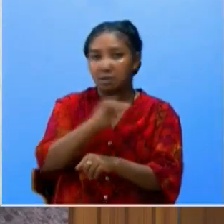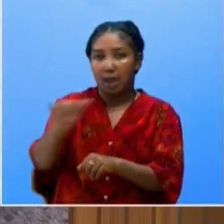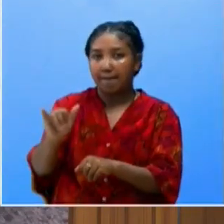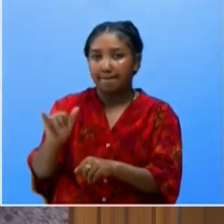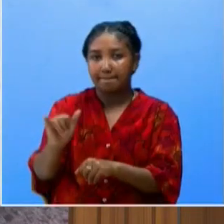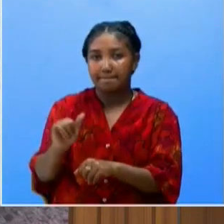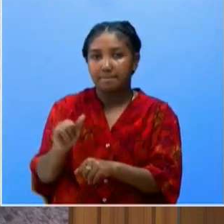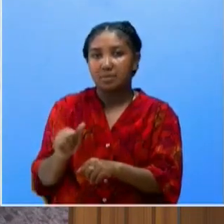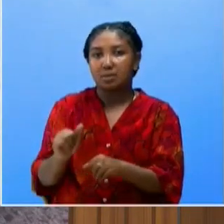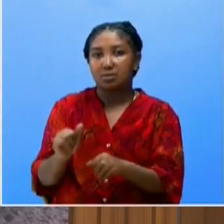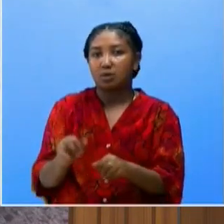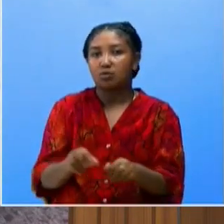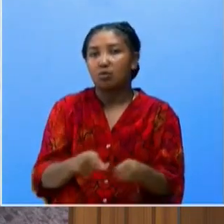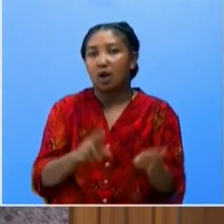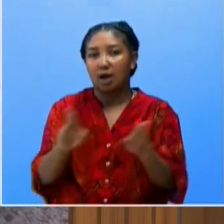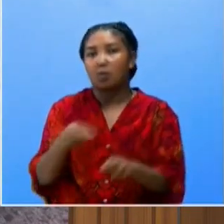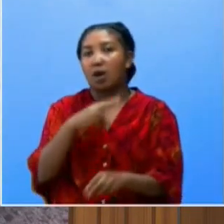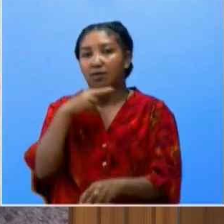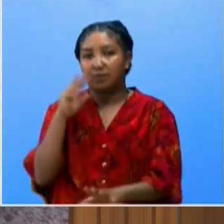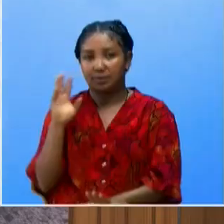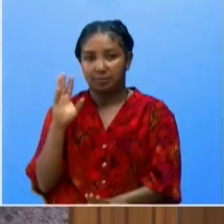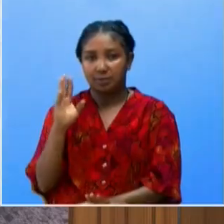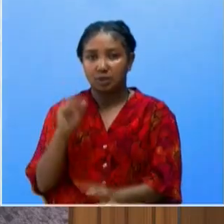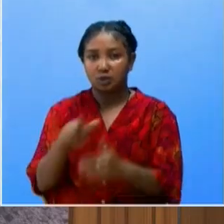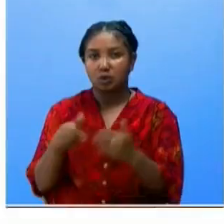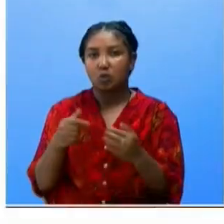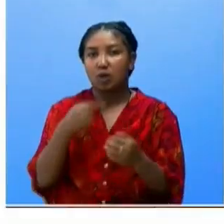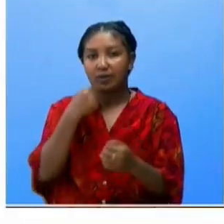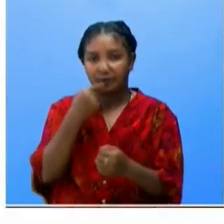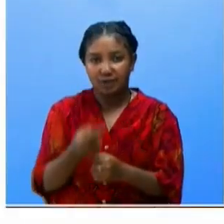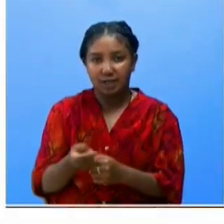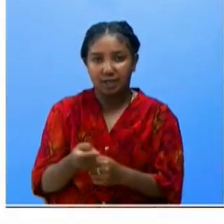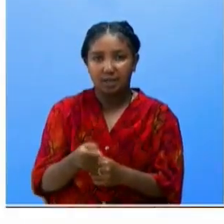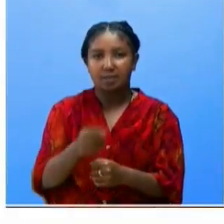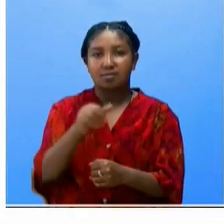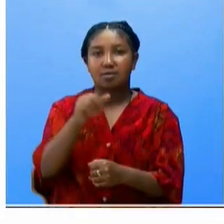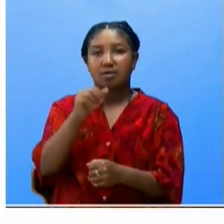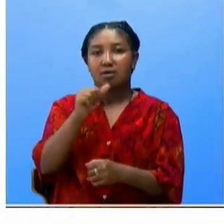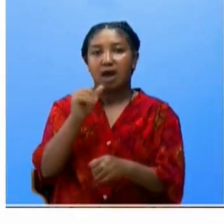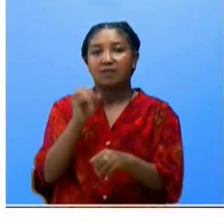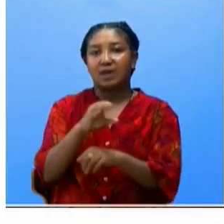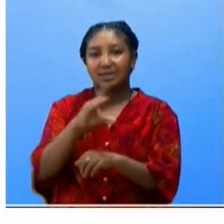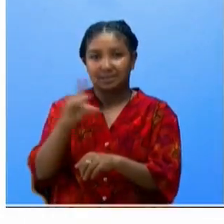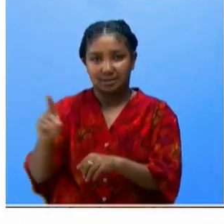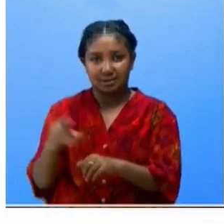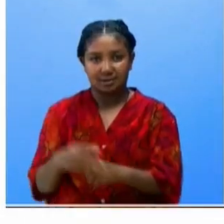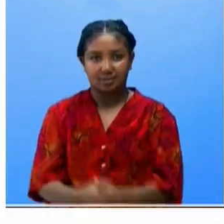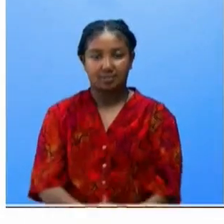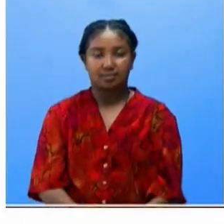is regular verb. So we have to say advised.